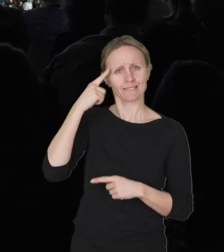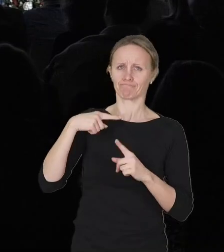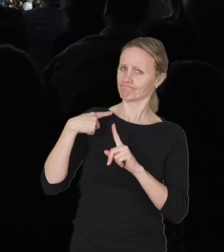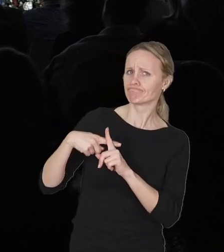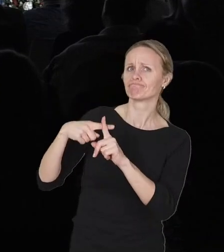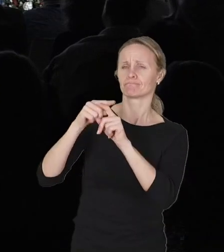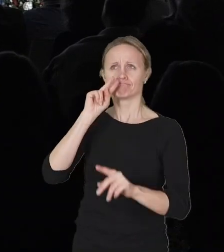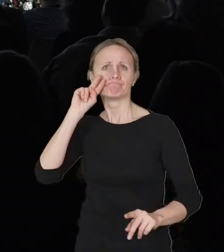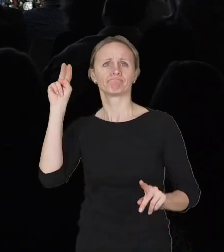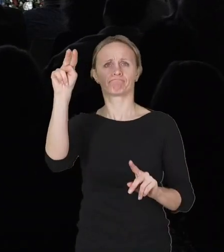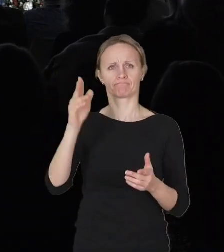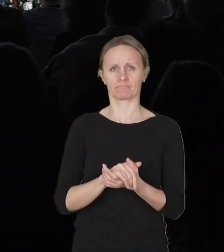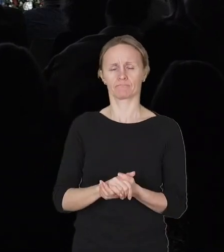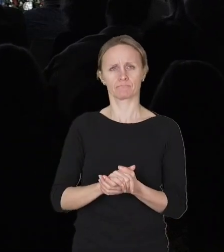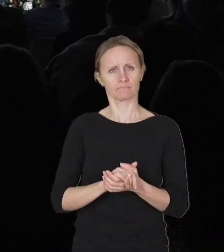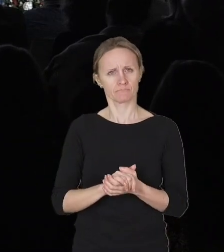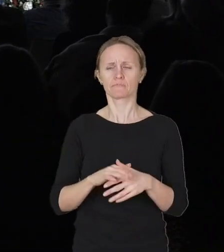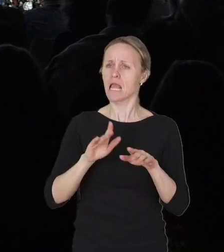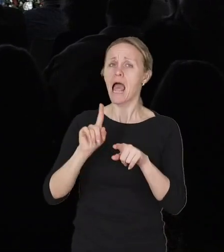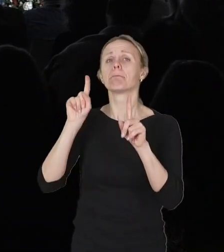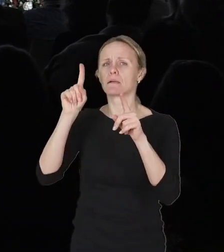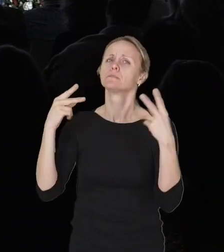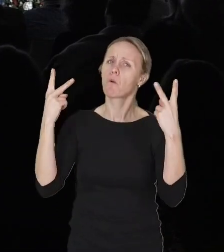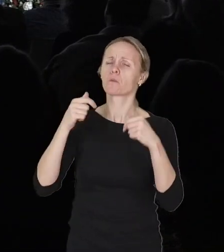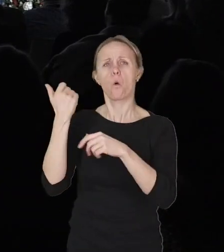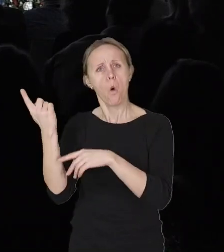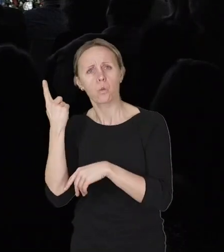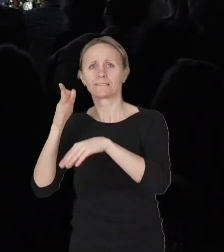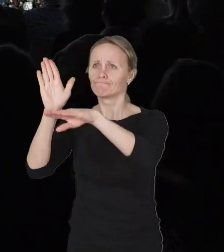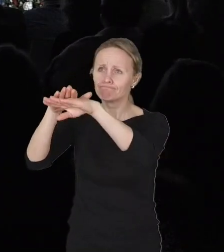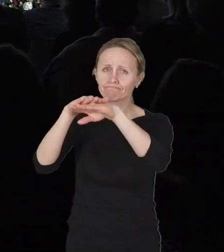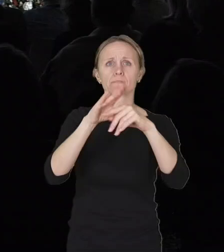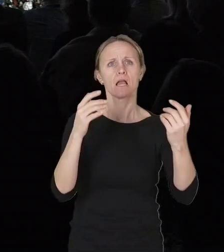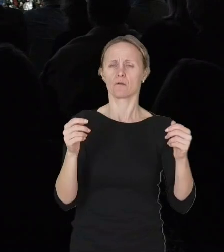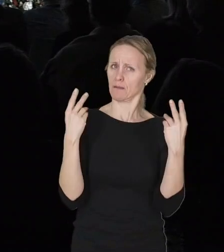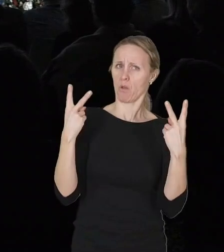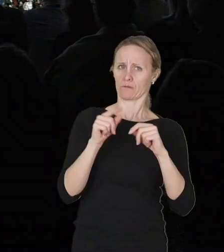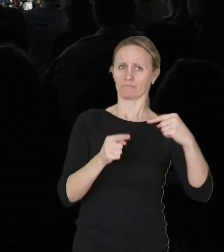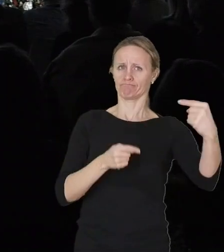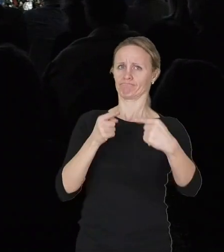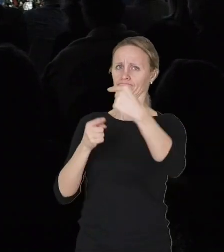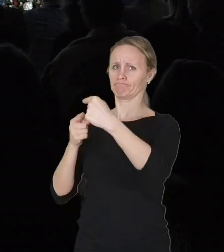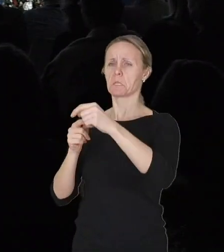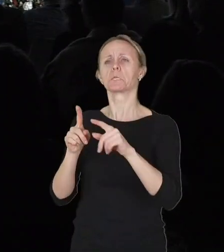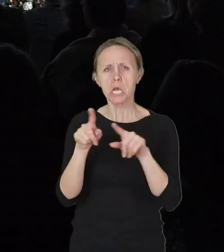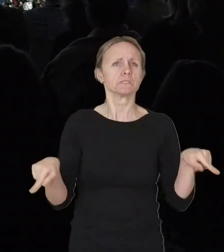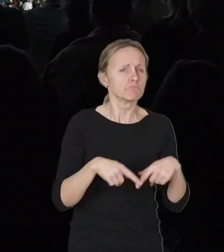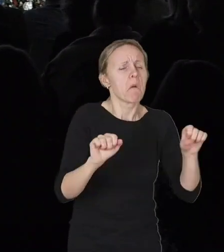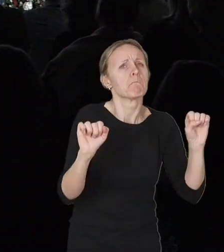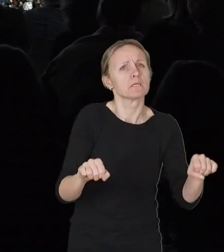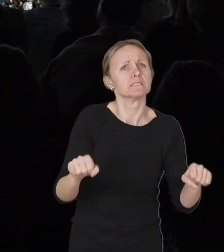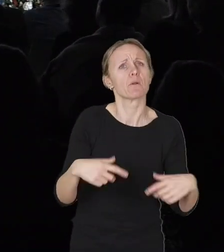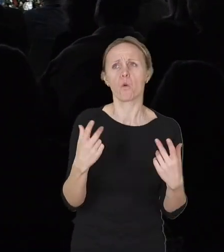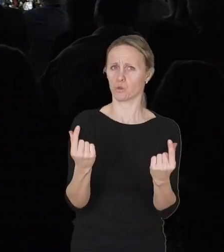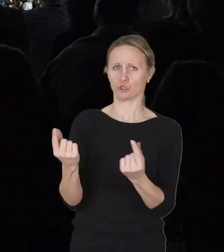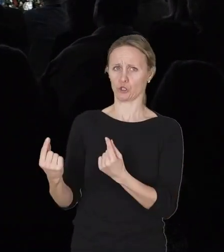and the possibilities. Creates opportunities. Thanks. Yeah, thank you, Michael. Wolfgang, have you rest